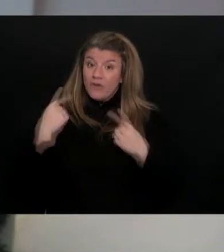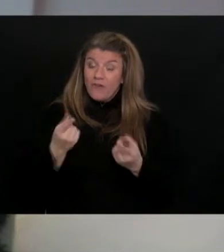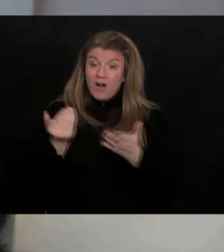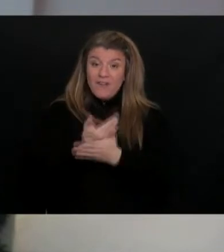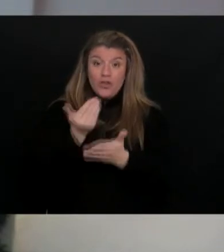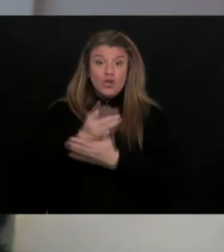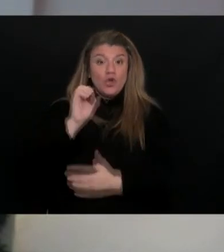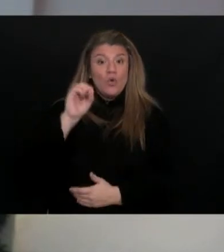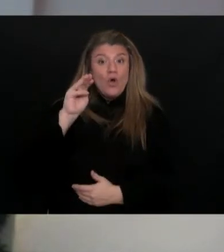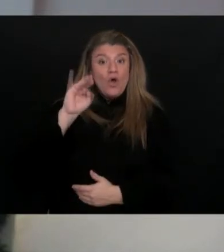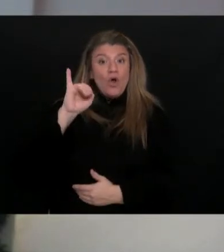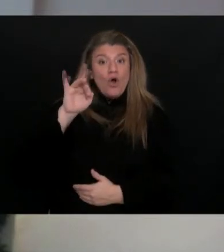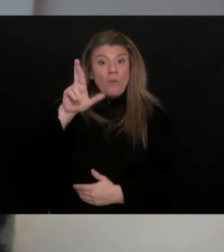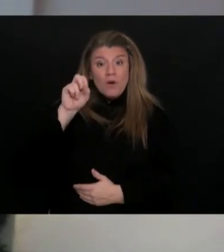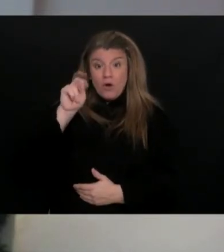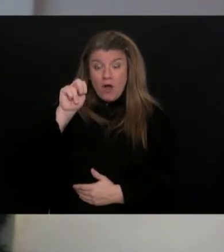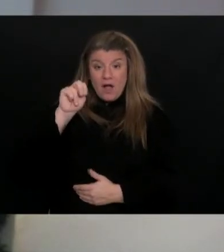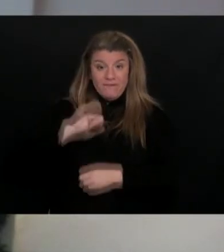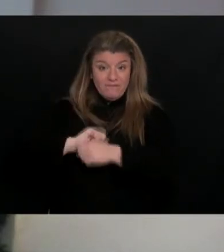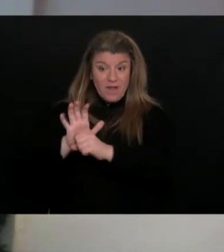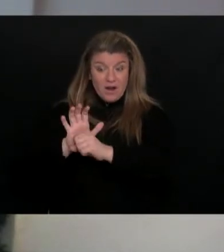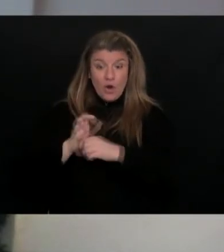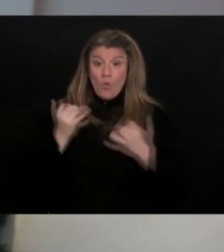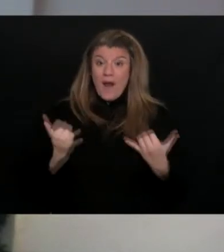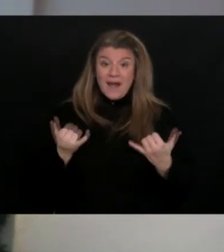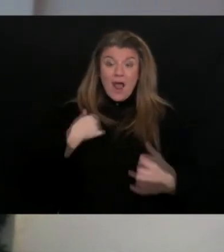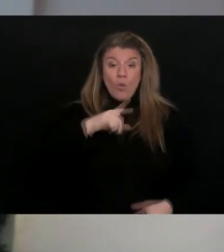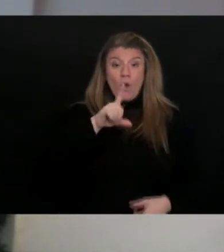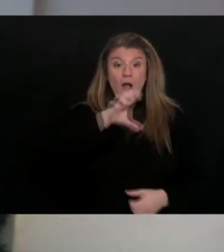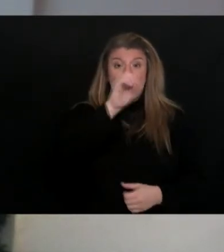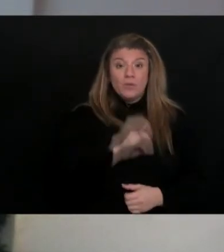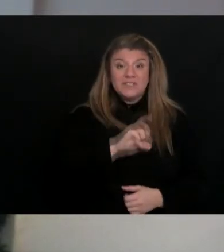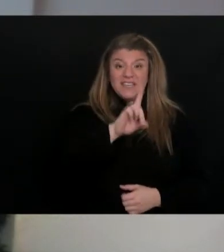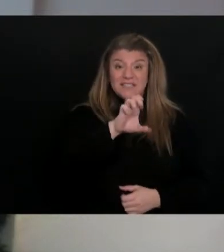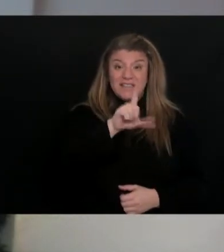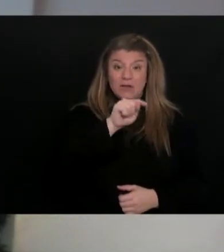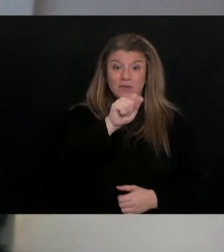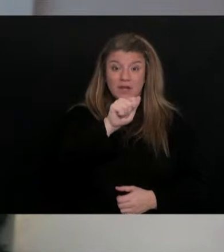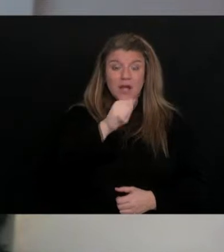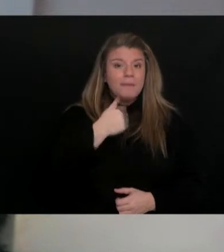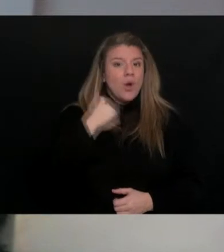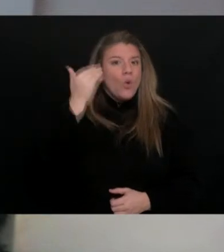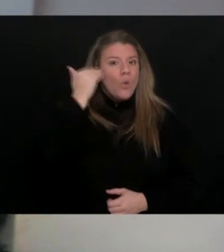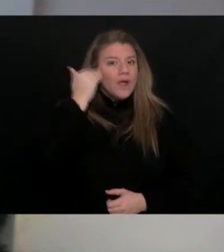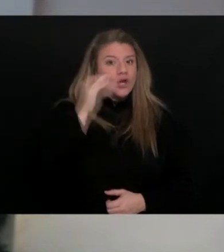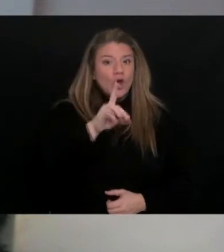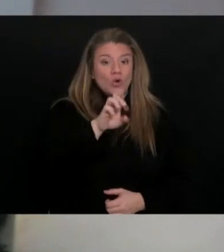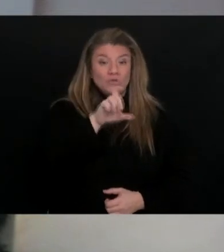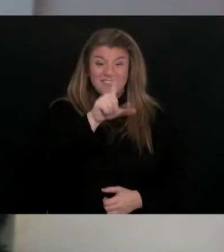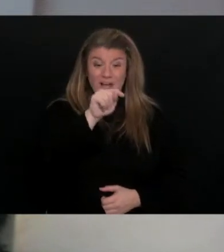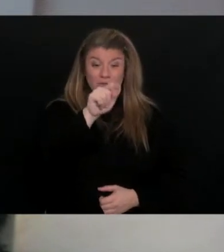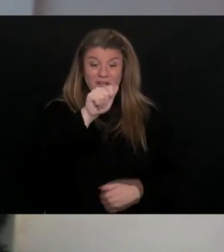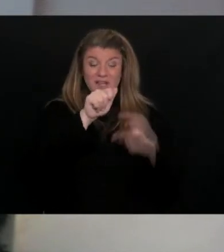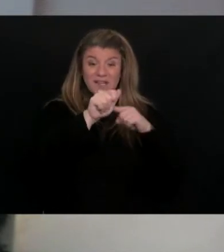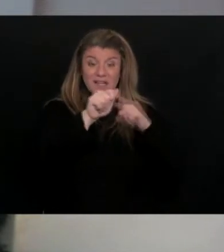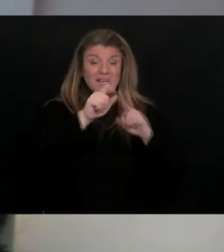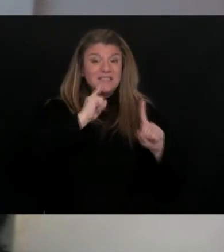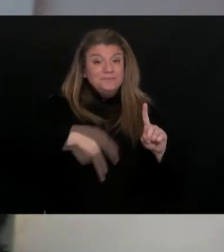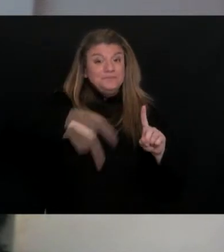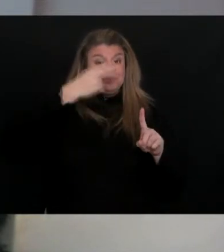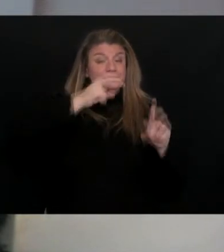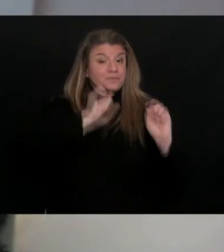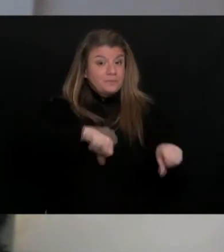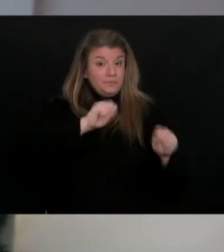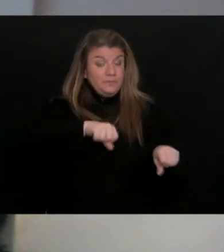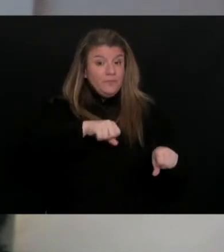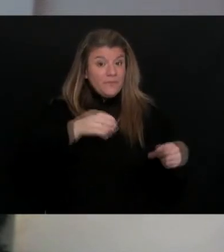Omicron variant. We are 100% Delta variant right now, but we know the Delta variant is still highly capable of